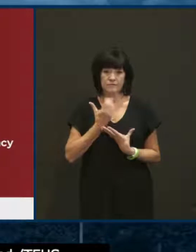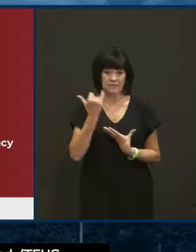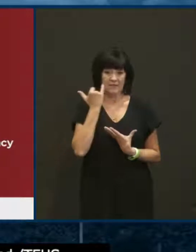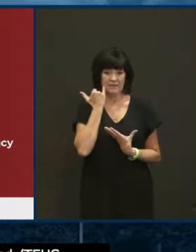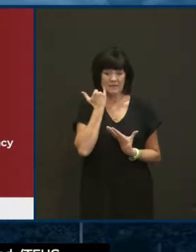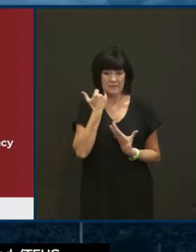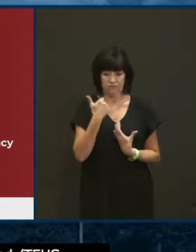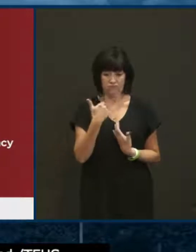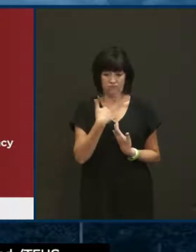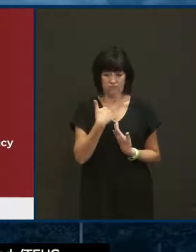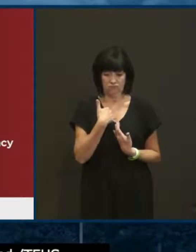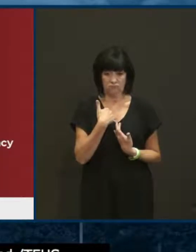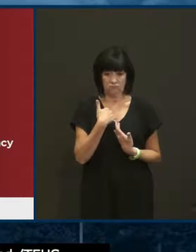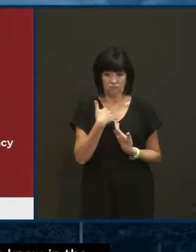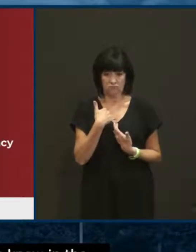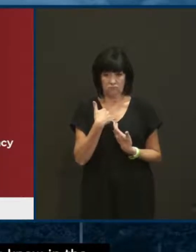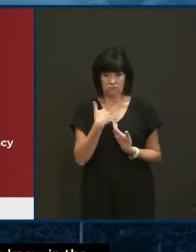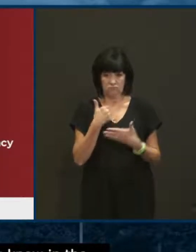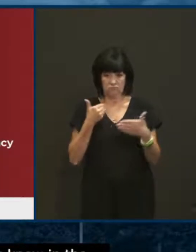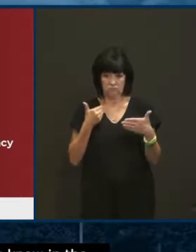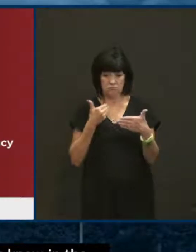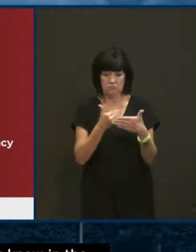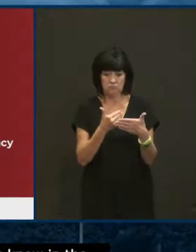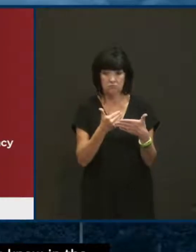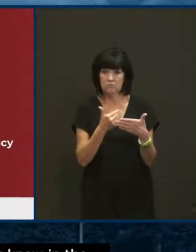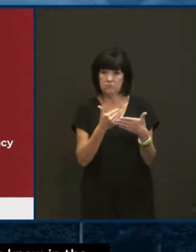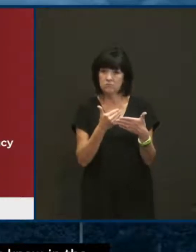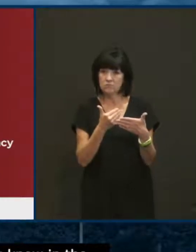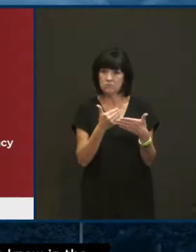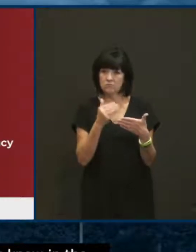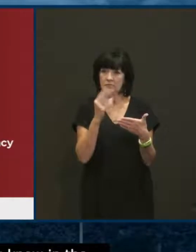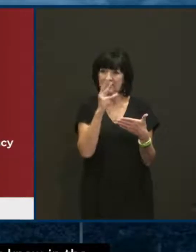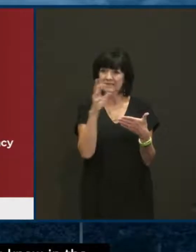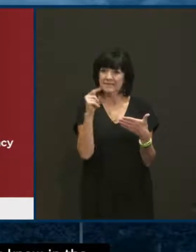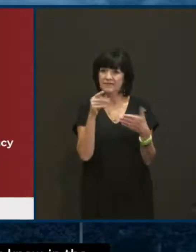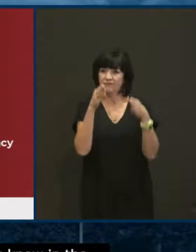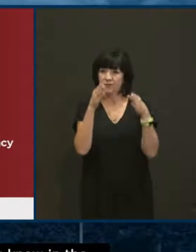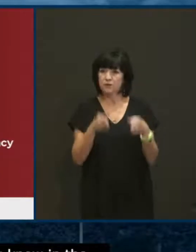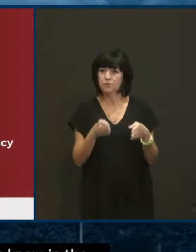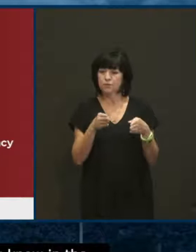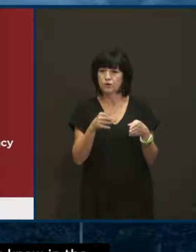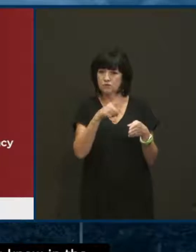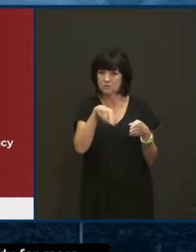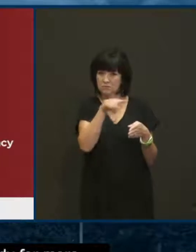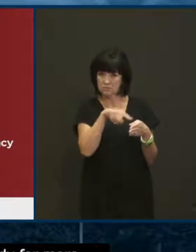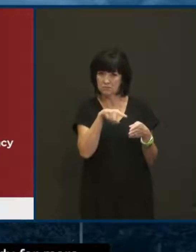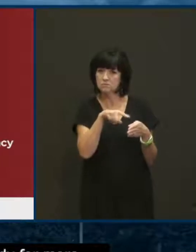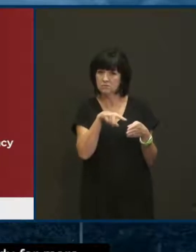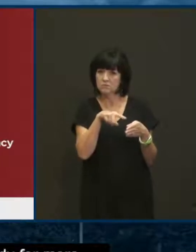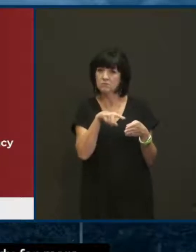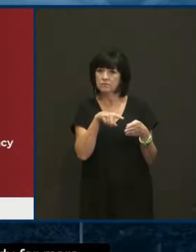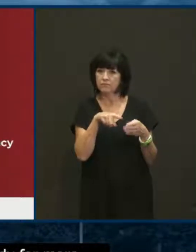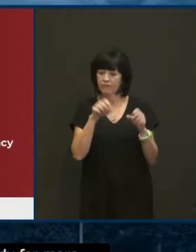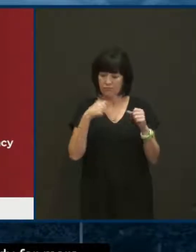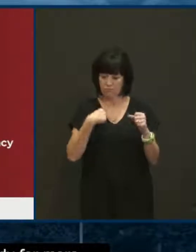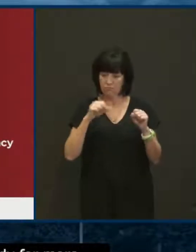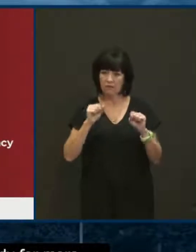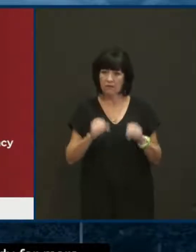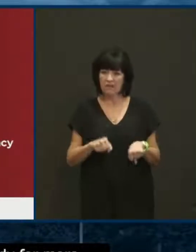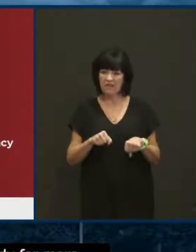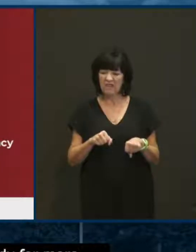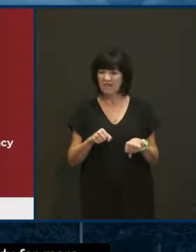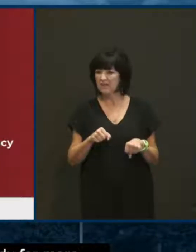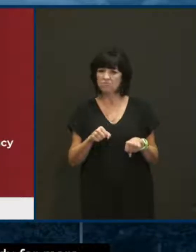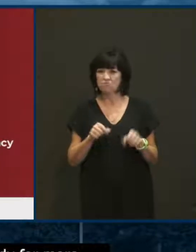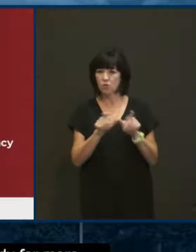were within 6 feet of somebody for more than 15 minutes, you'd get an alert and you could quarantine yourself and get